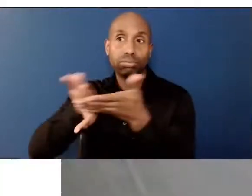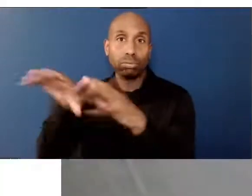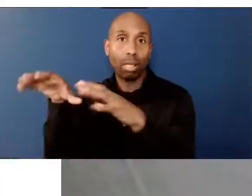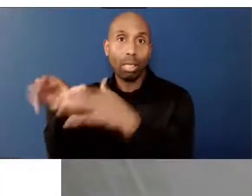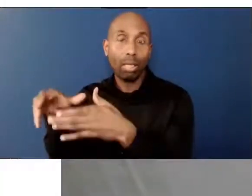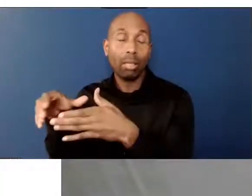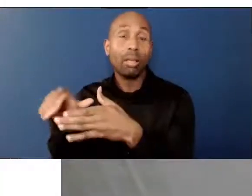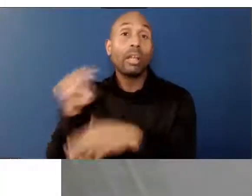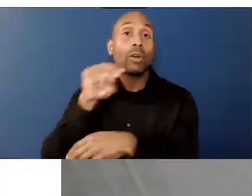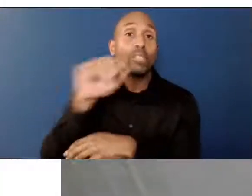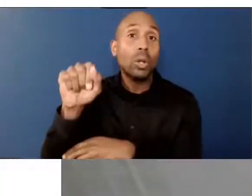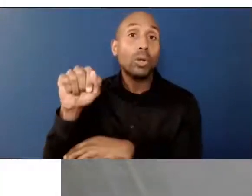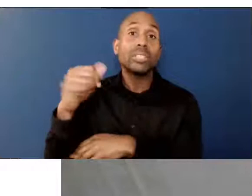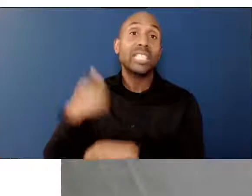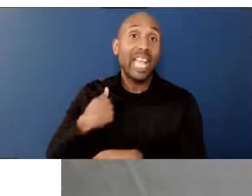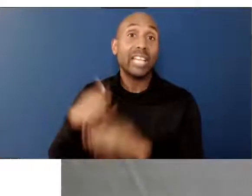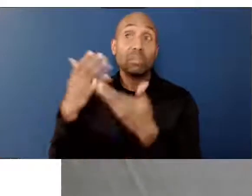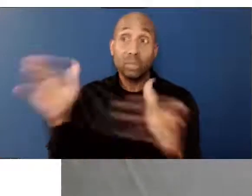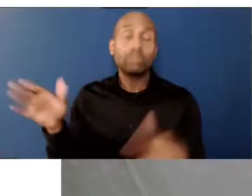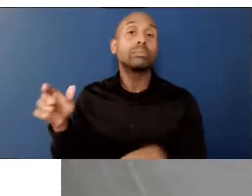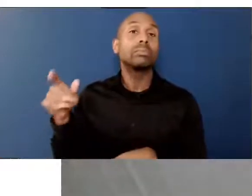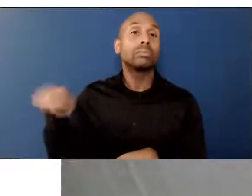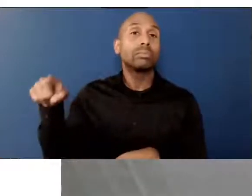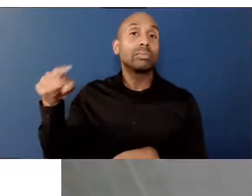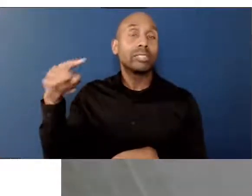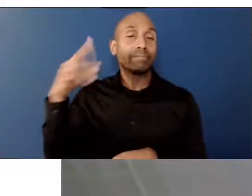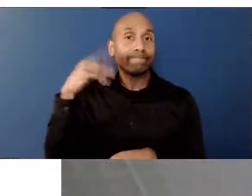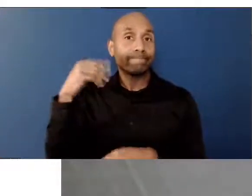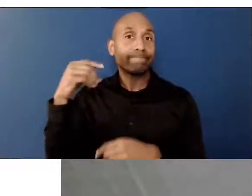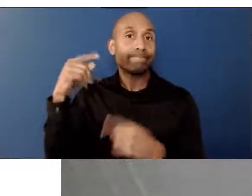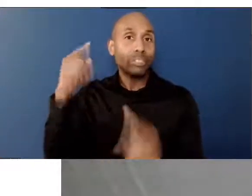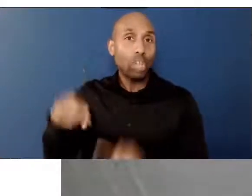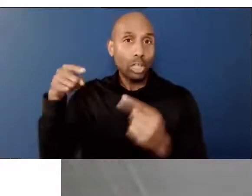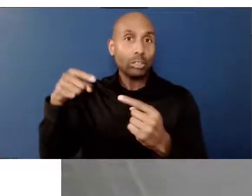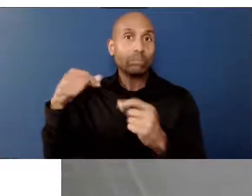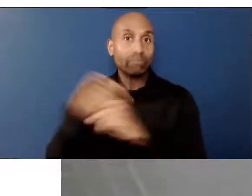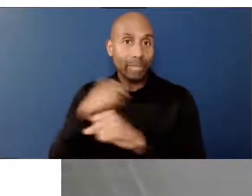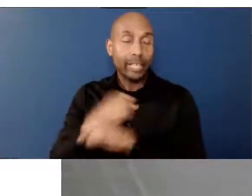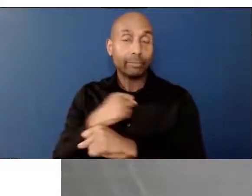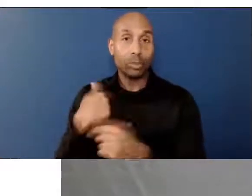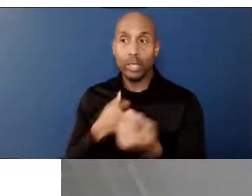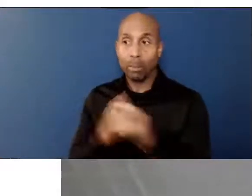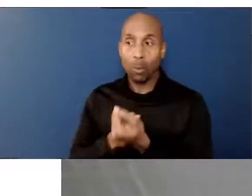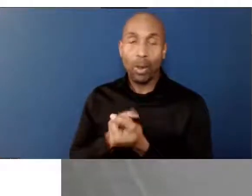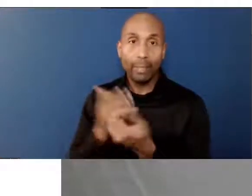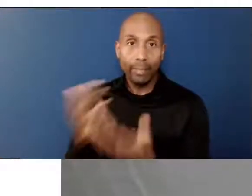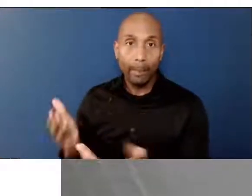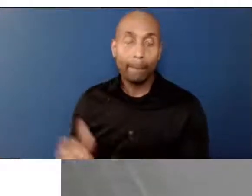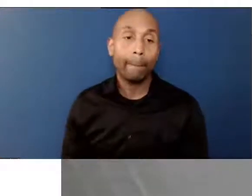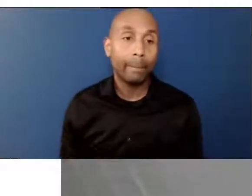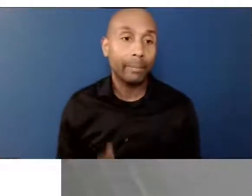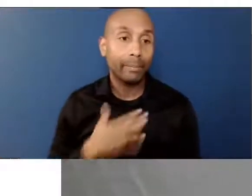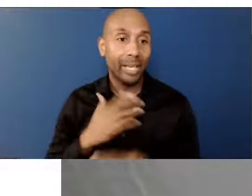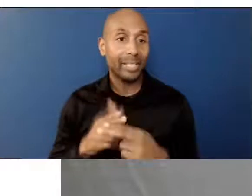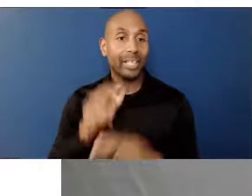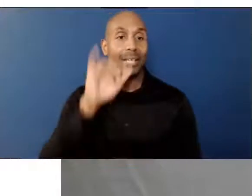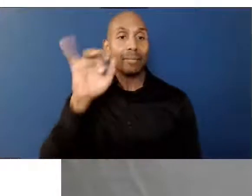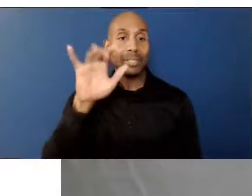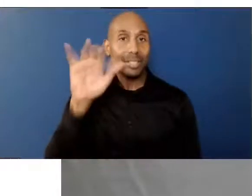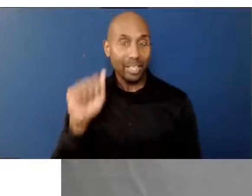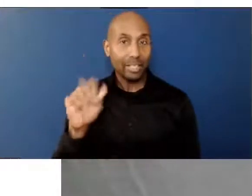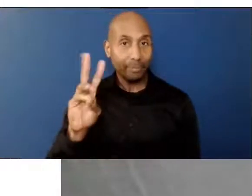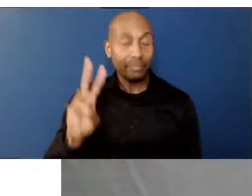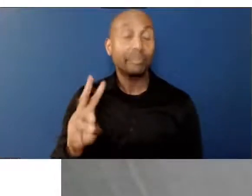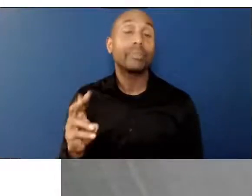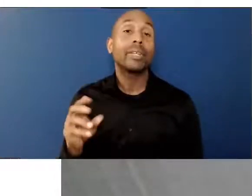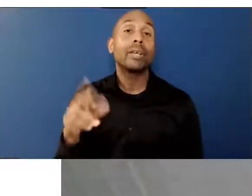Good afternoon. Welcome to National Accessibility Week. My name is Jessica Ward. I am the Program and Project Manager with reachAbility. reachAbility is proud